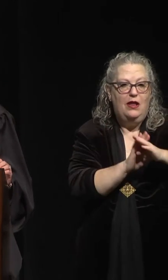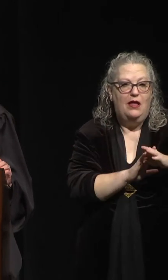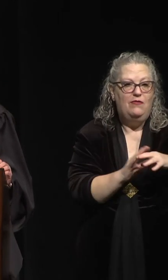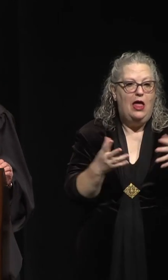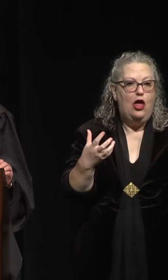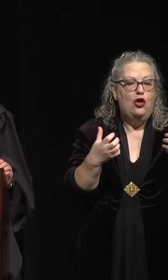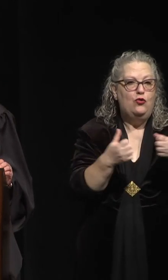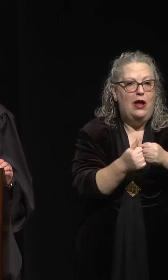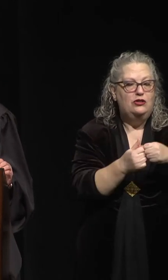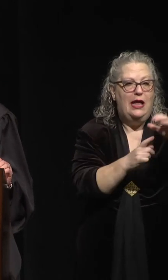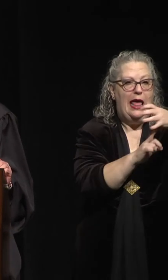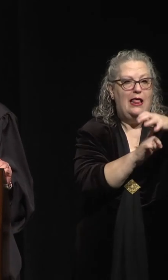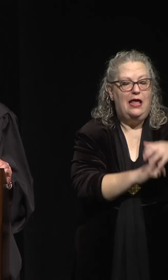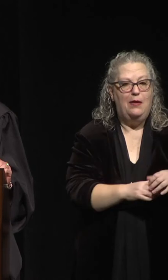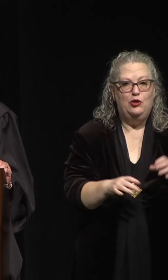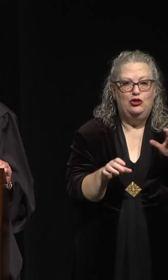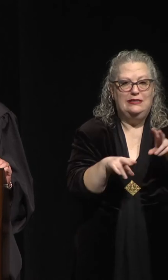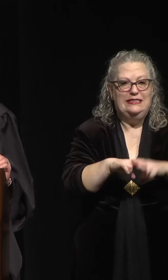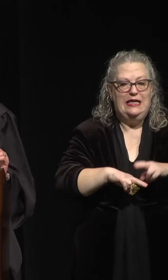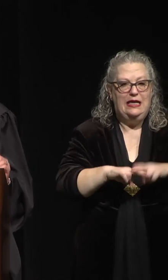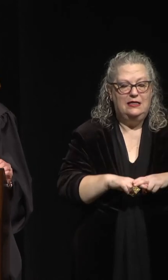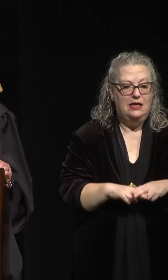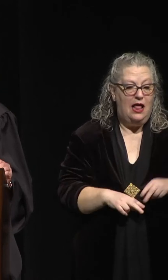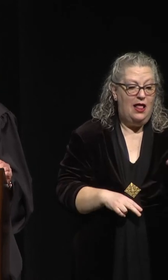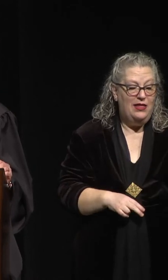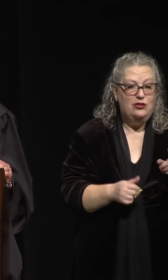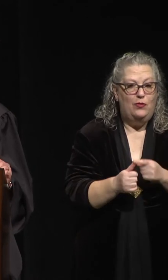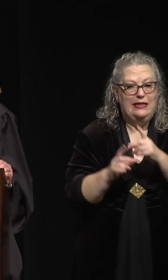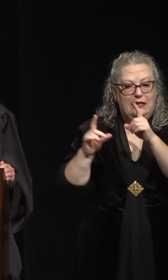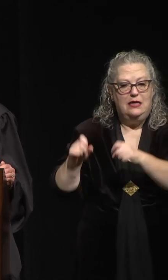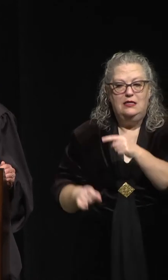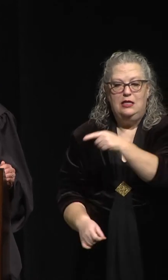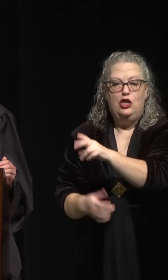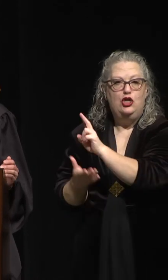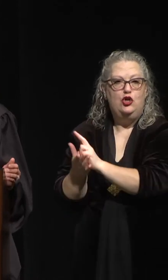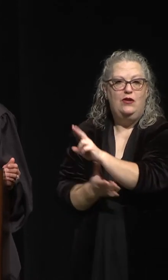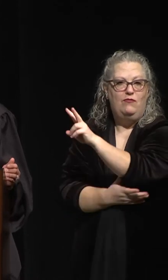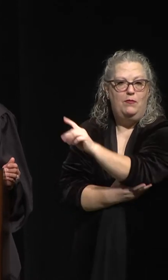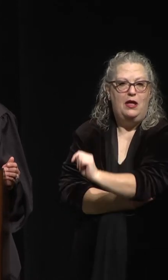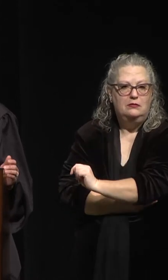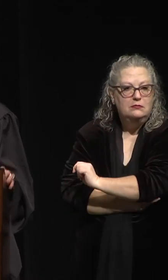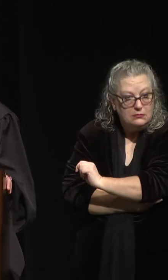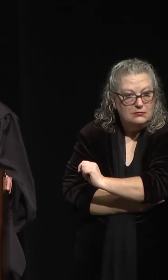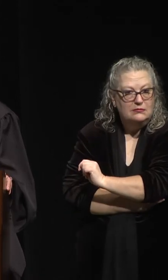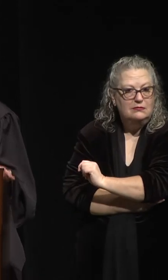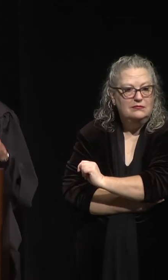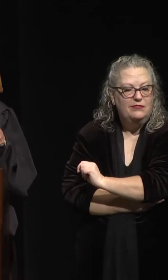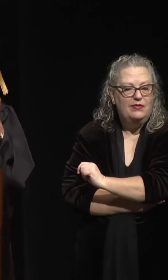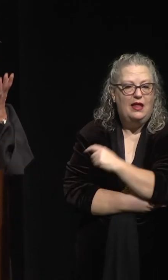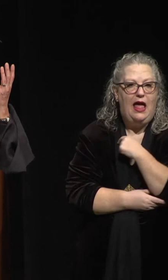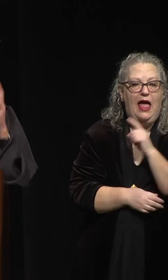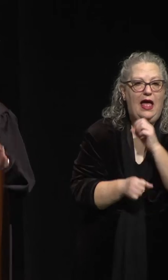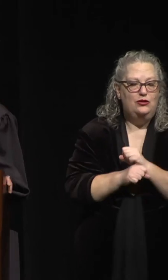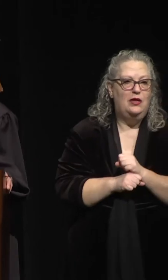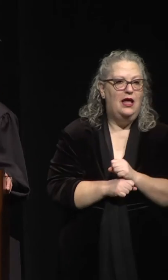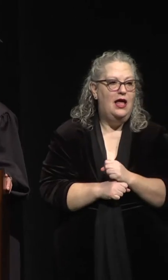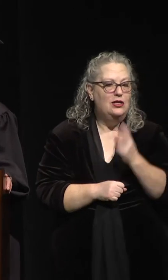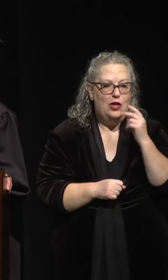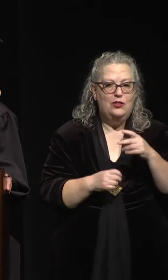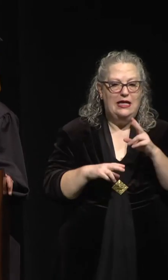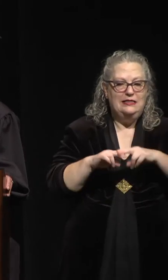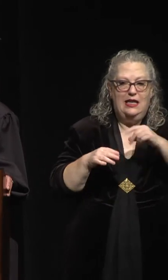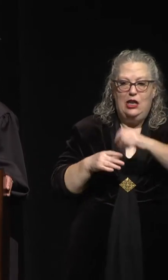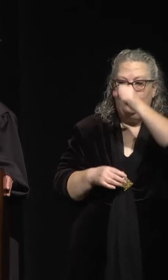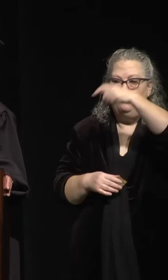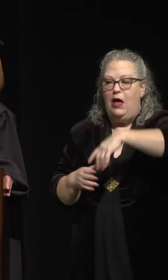crash-worthy helicopter seats. These were originally tested at the University of Vermont. I actually saw these seats in the drop